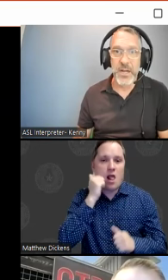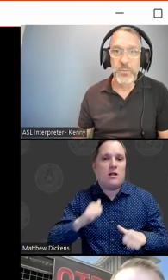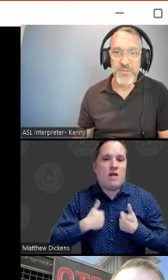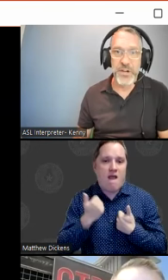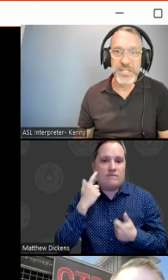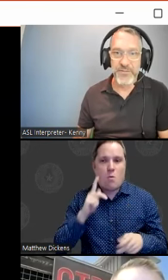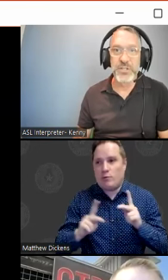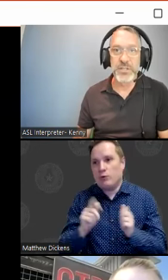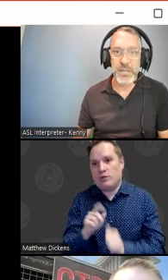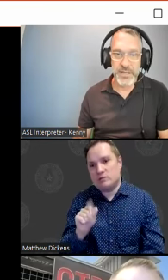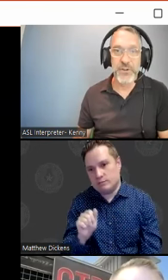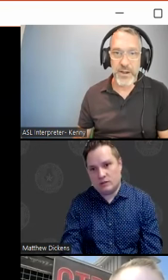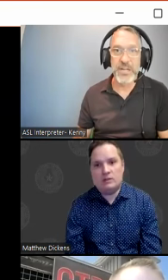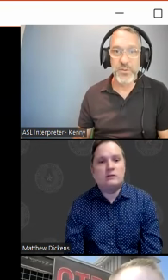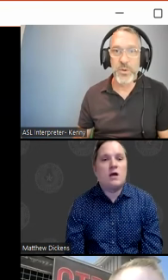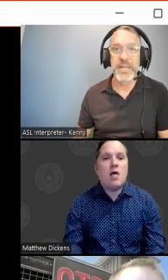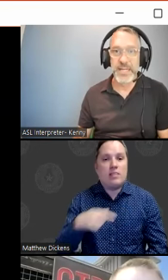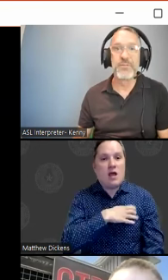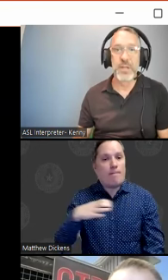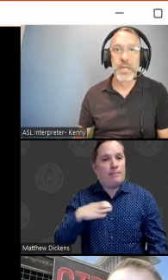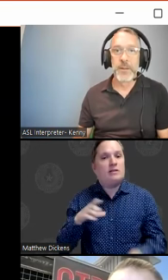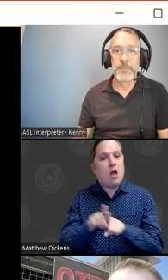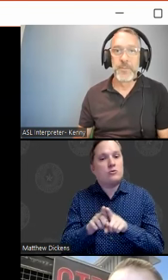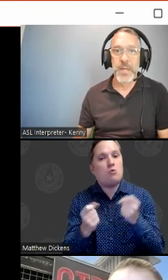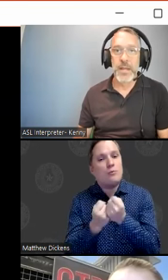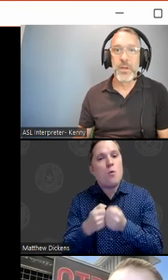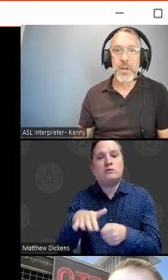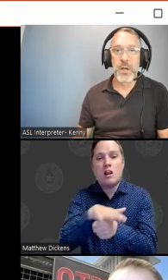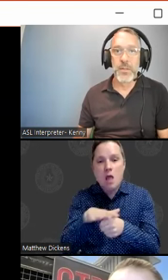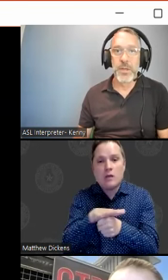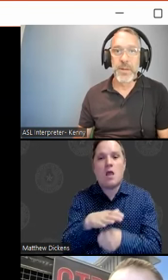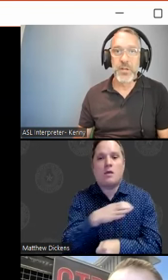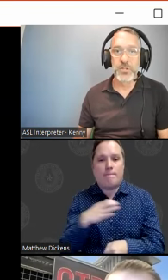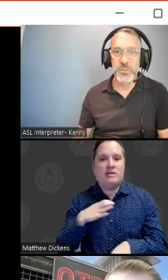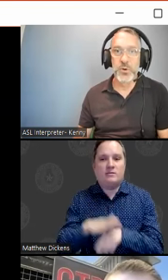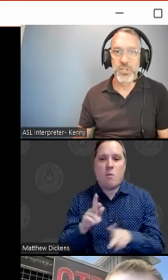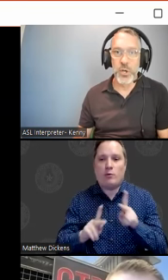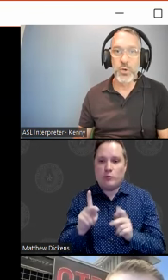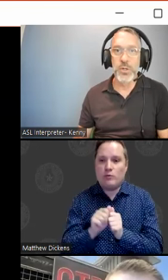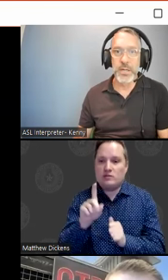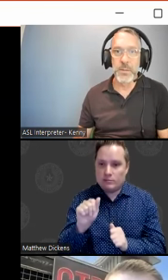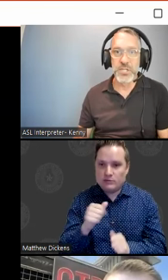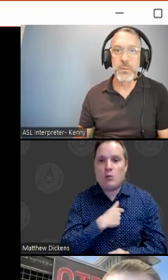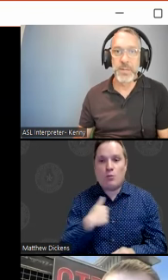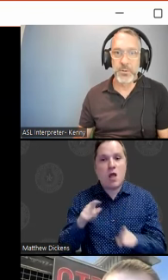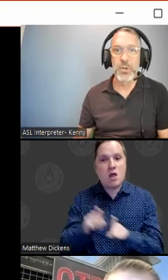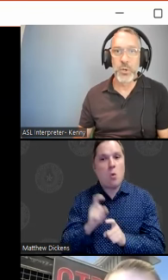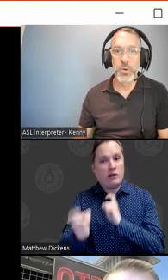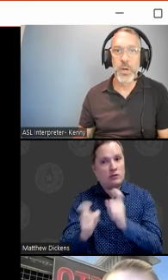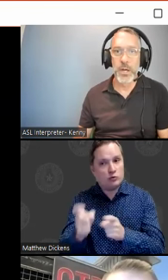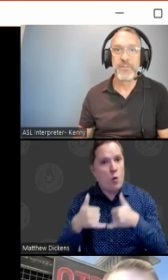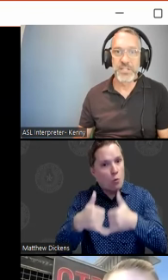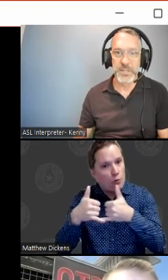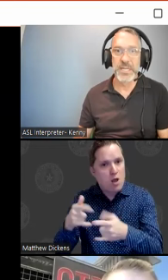and with various different areas and where they live. And the committee also supports local and commission on people